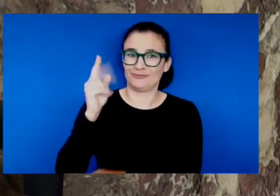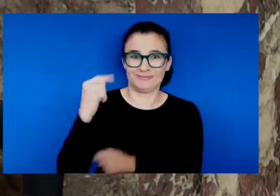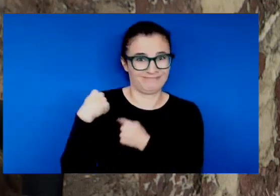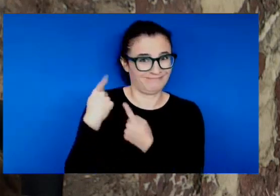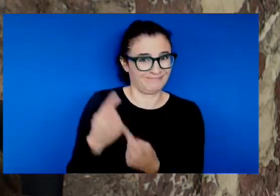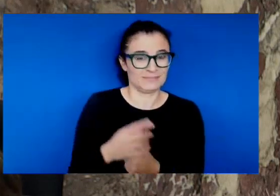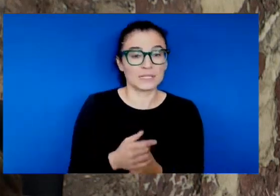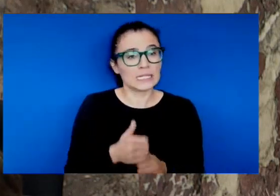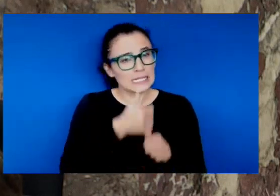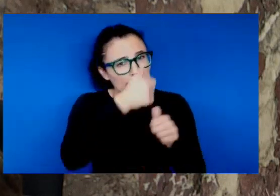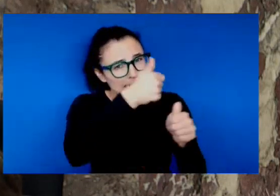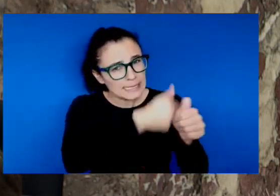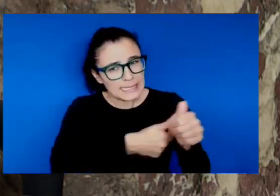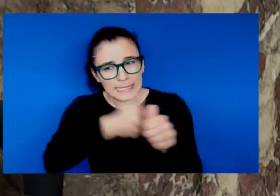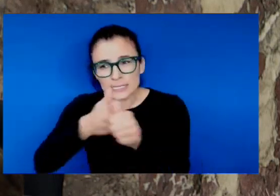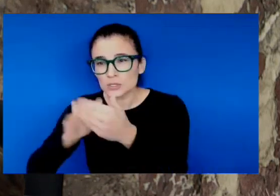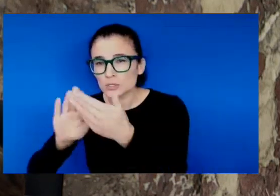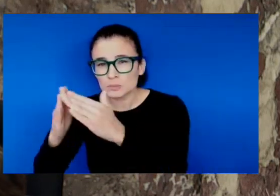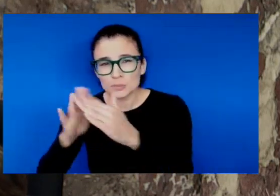one